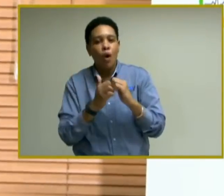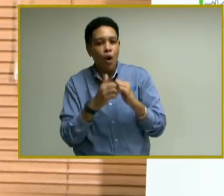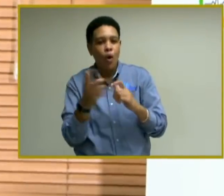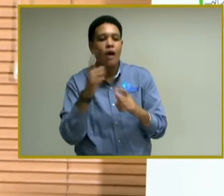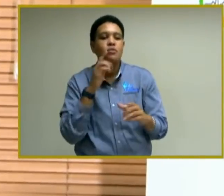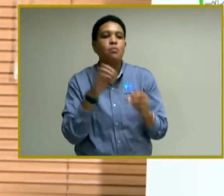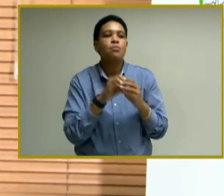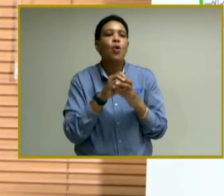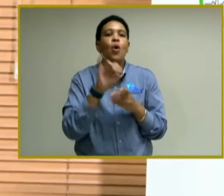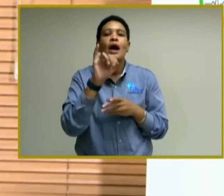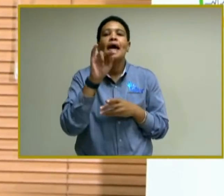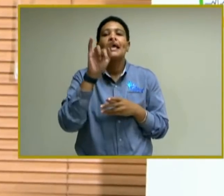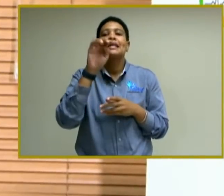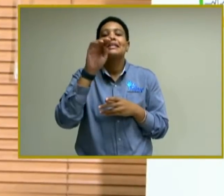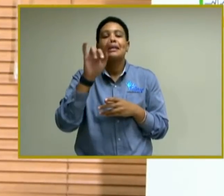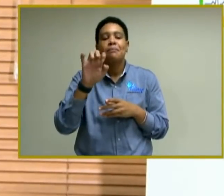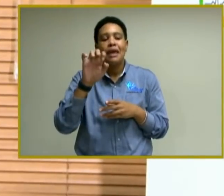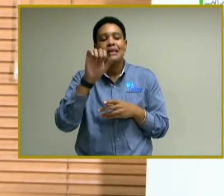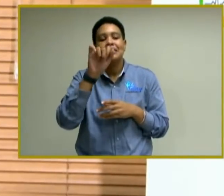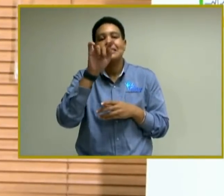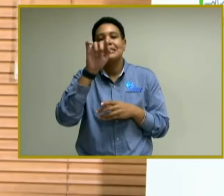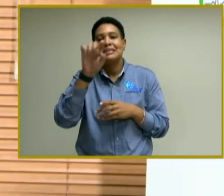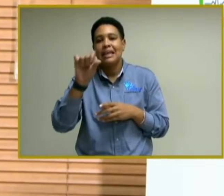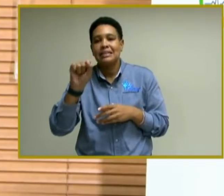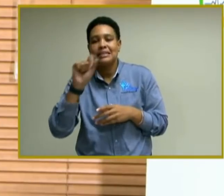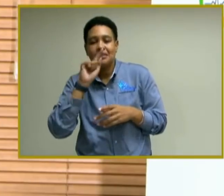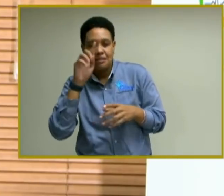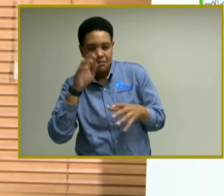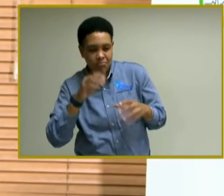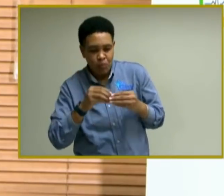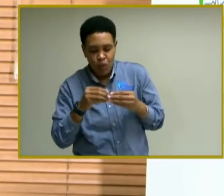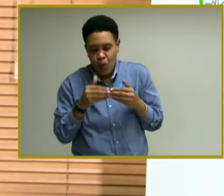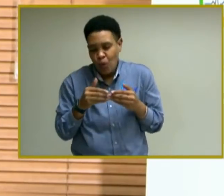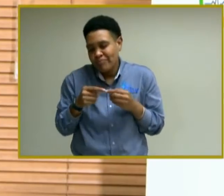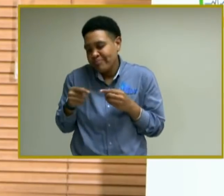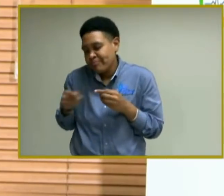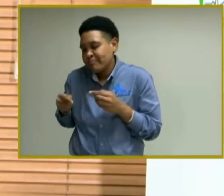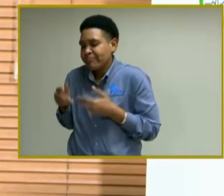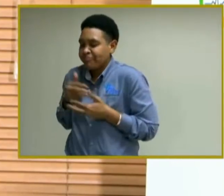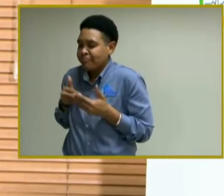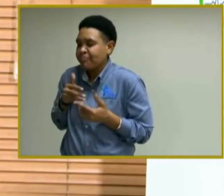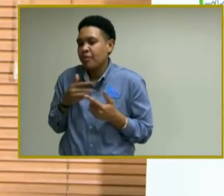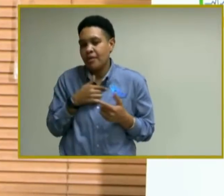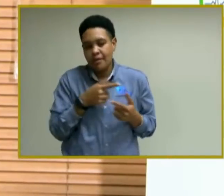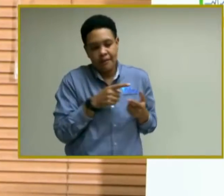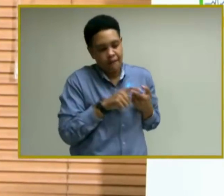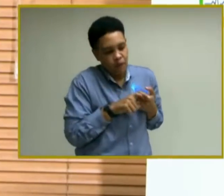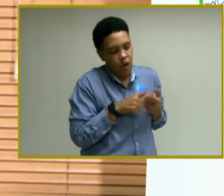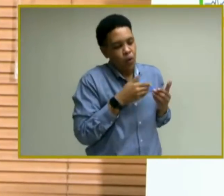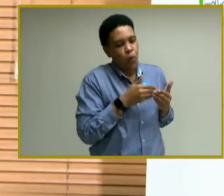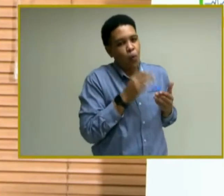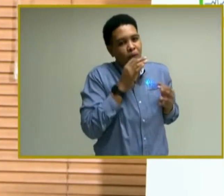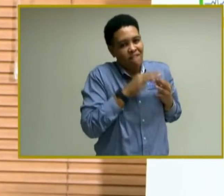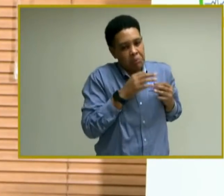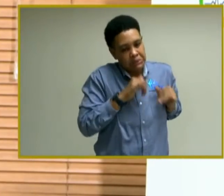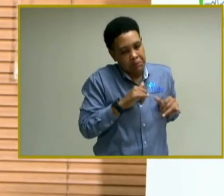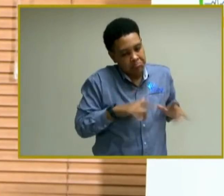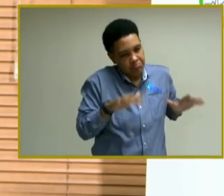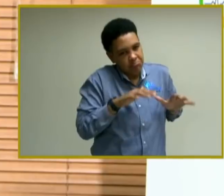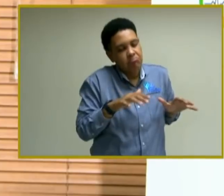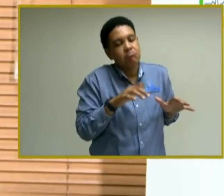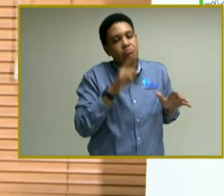settings and creating the environment where we can share using the technology. But Dr. Spence spoke